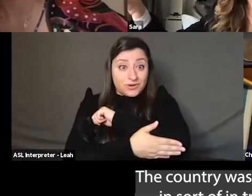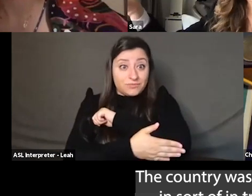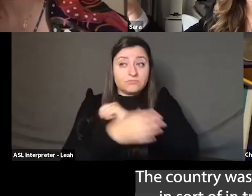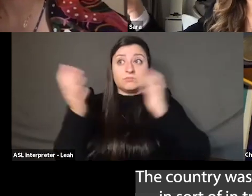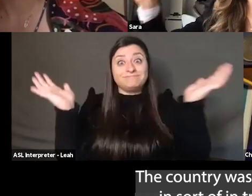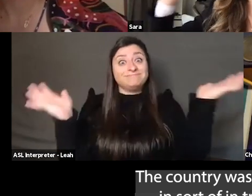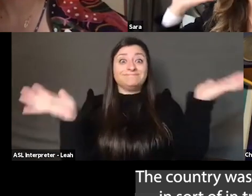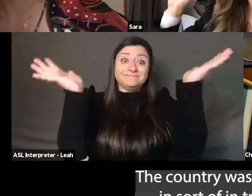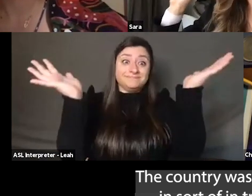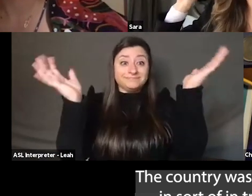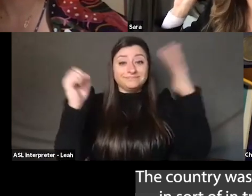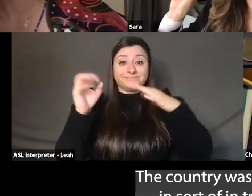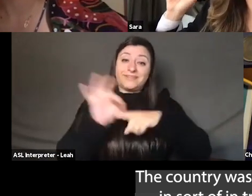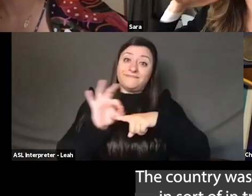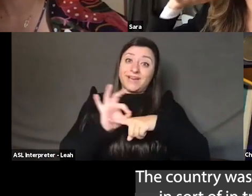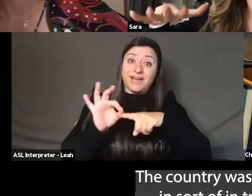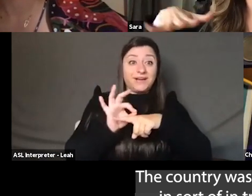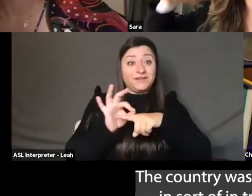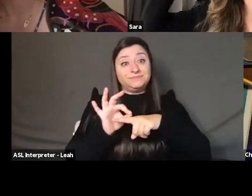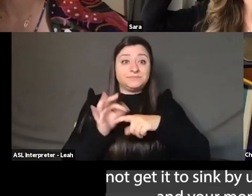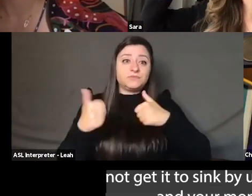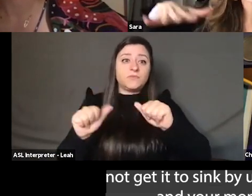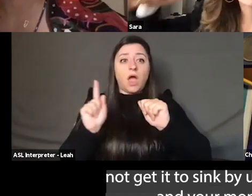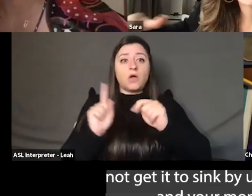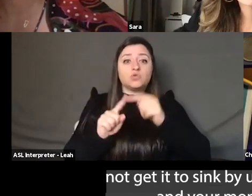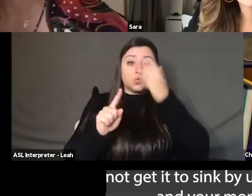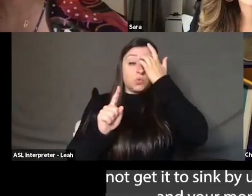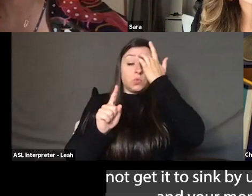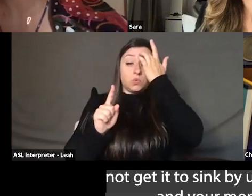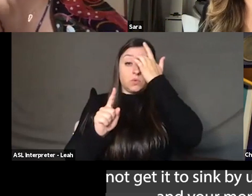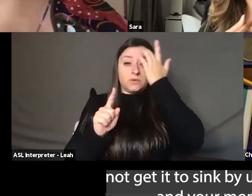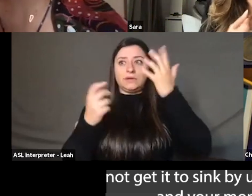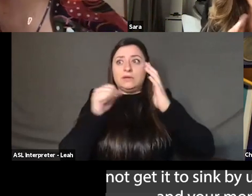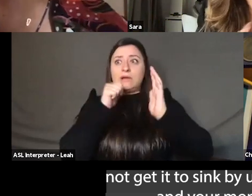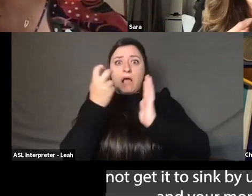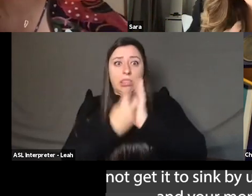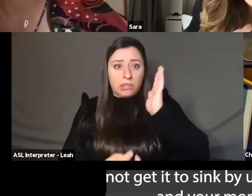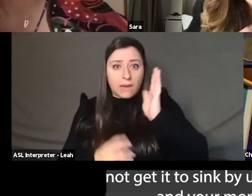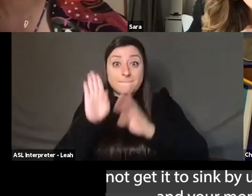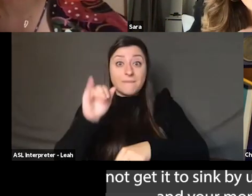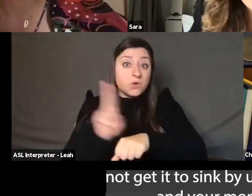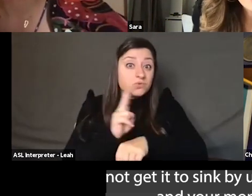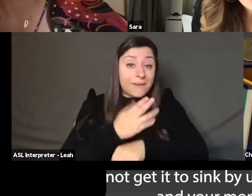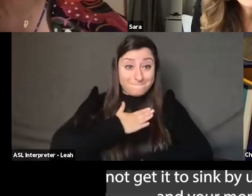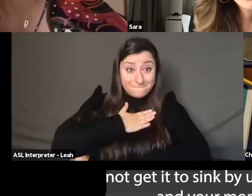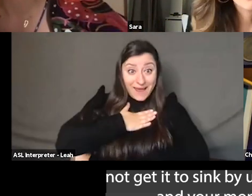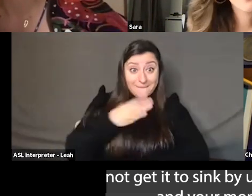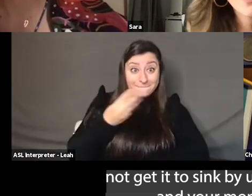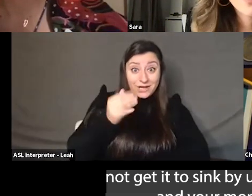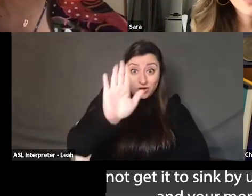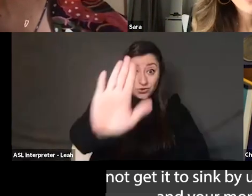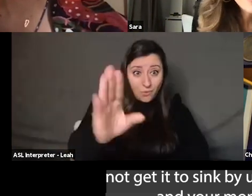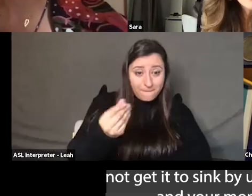upheld in trying to like not get it to sink by utilizing my money and your